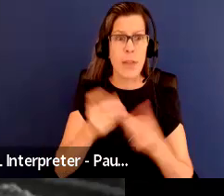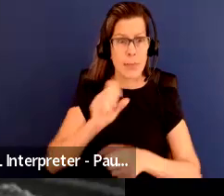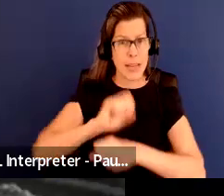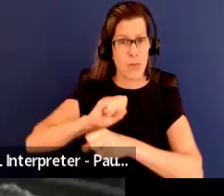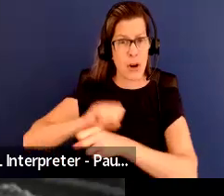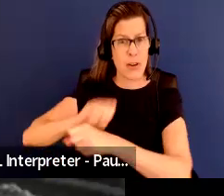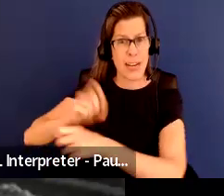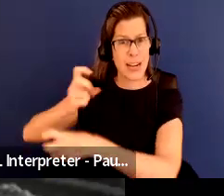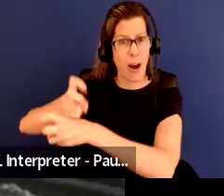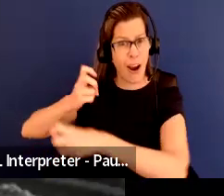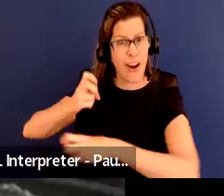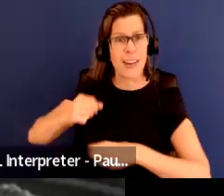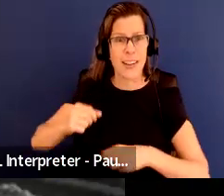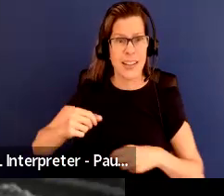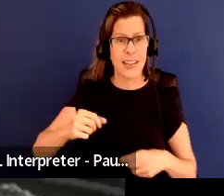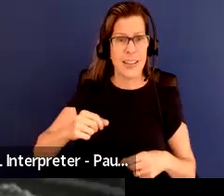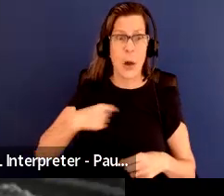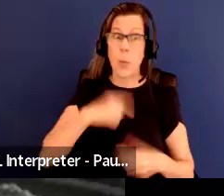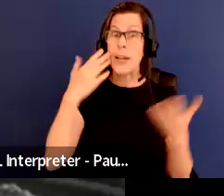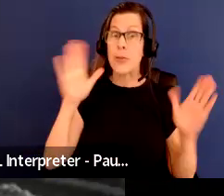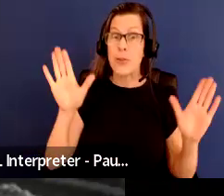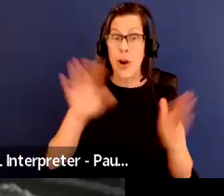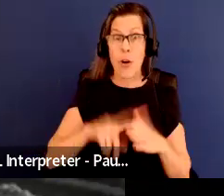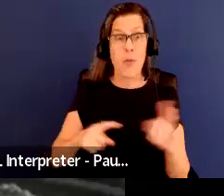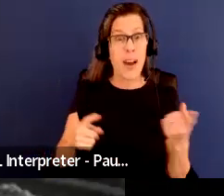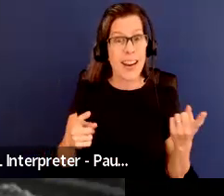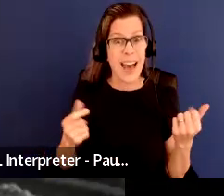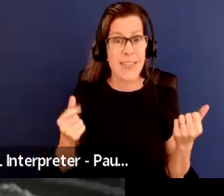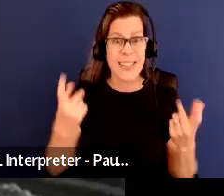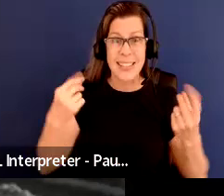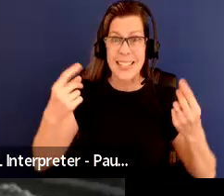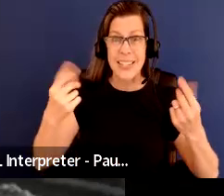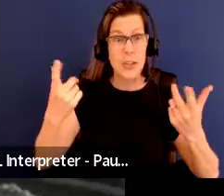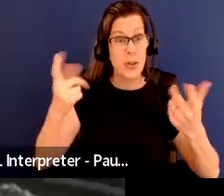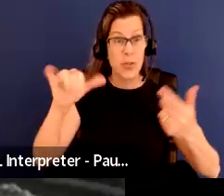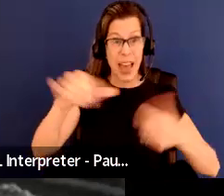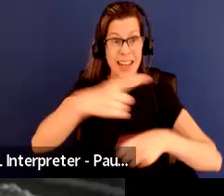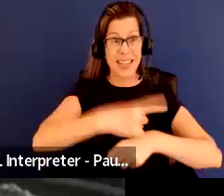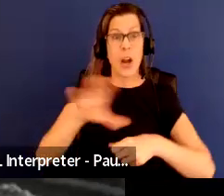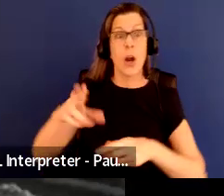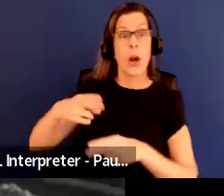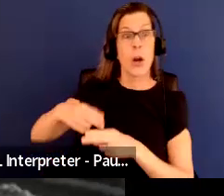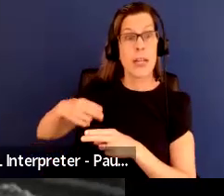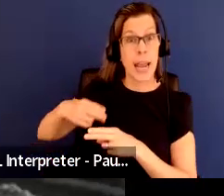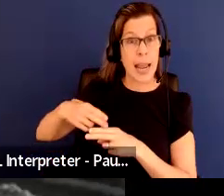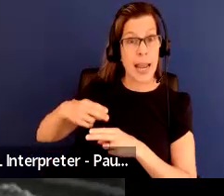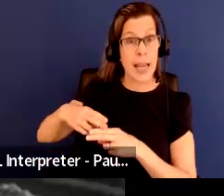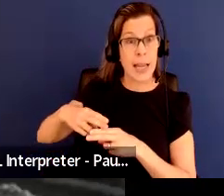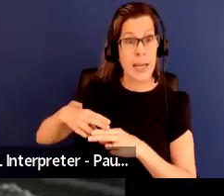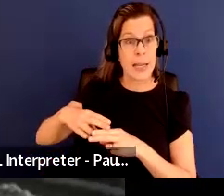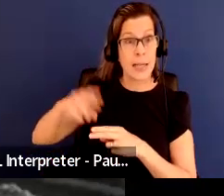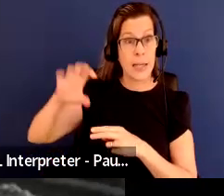And, we don't even know what else she has to do for the day. But and her name is